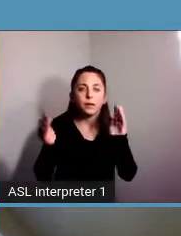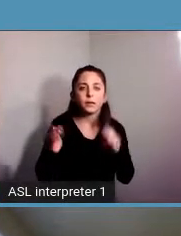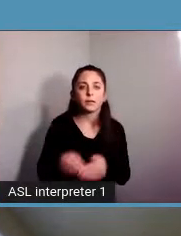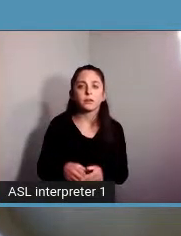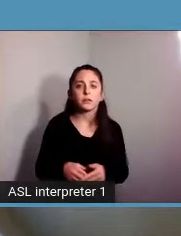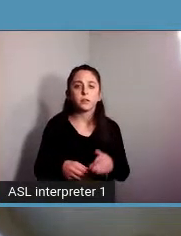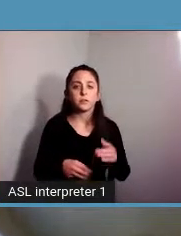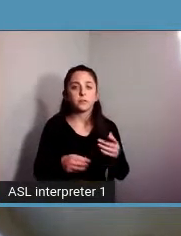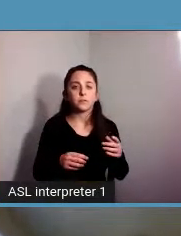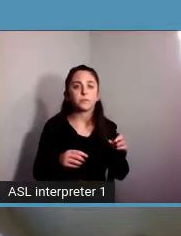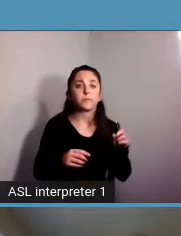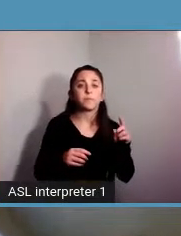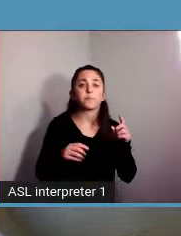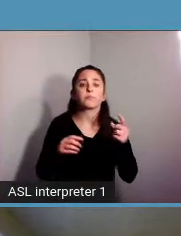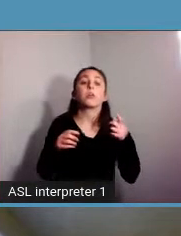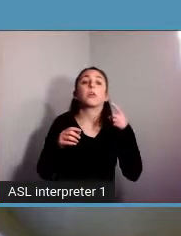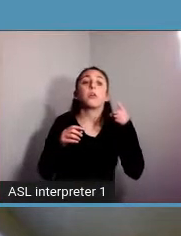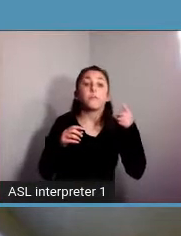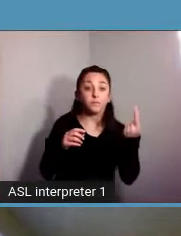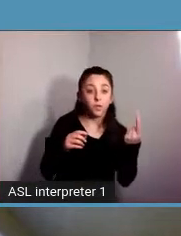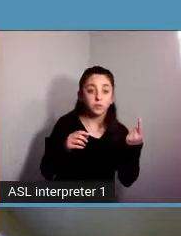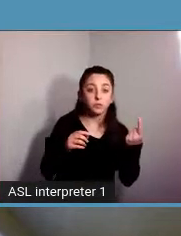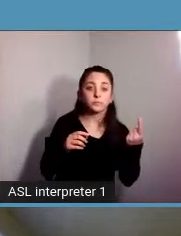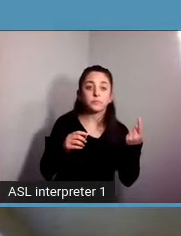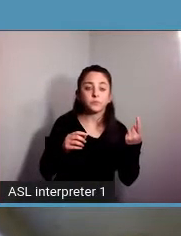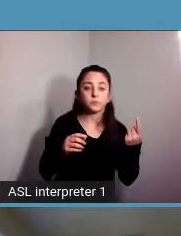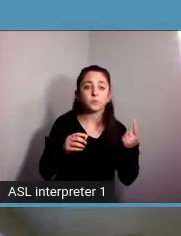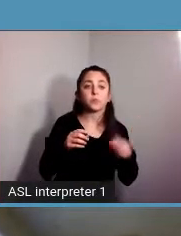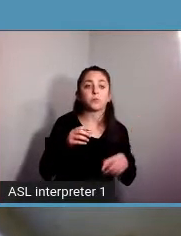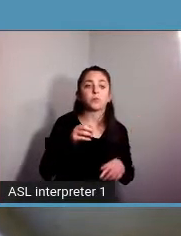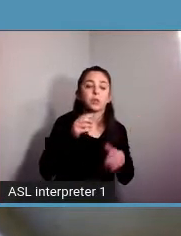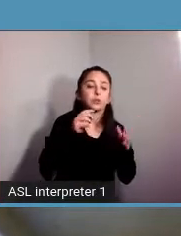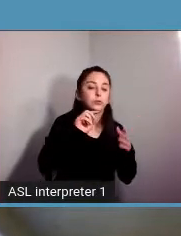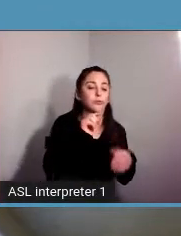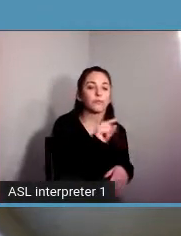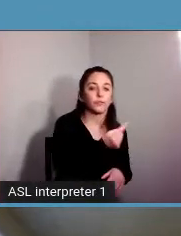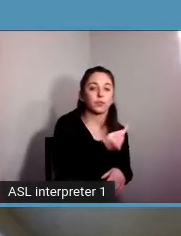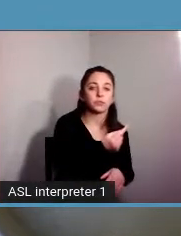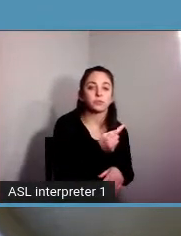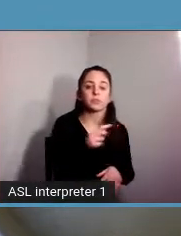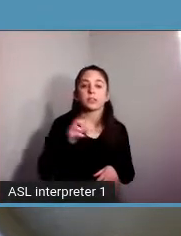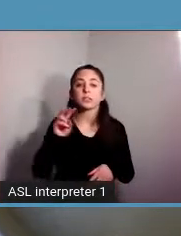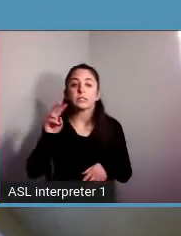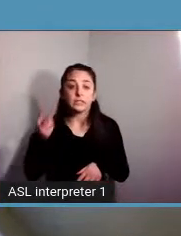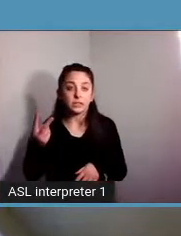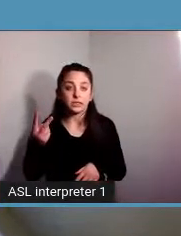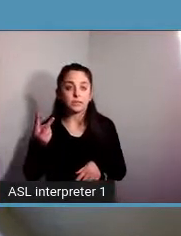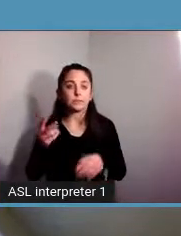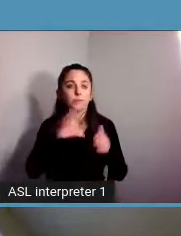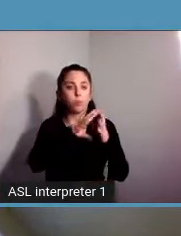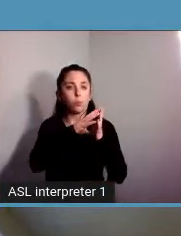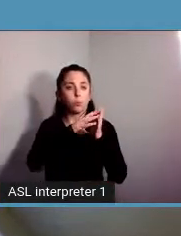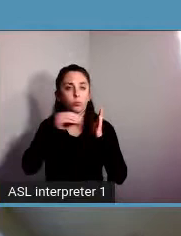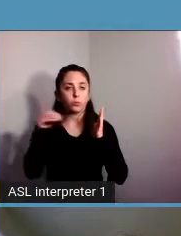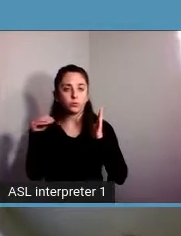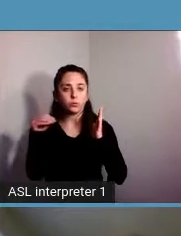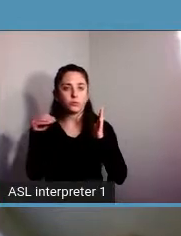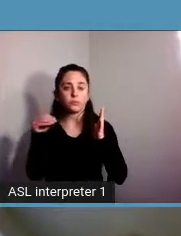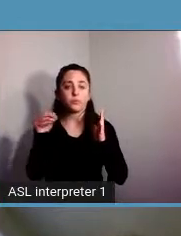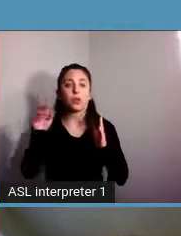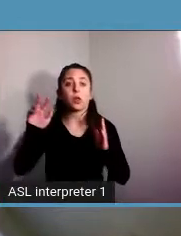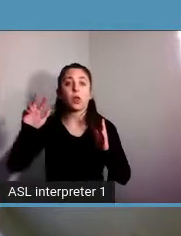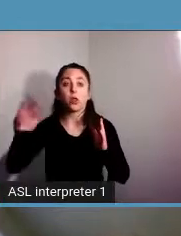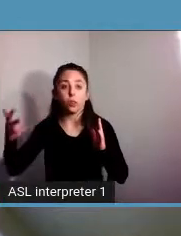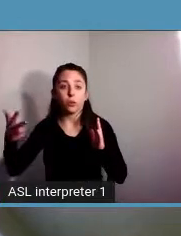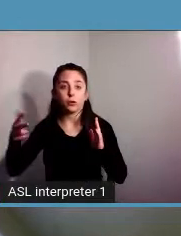was the original. And then the second was actually a derivative of the first. And the third was a derivative of